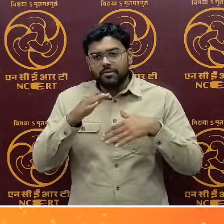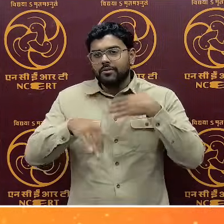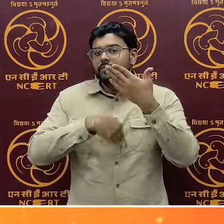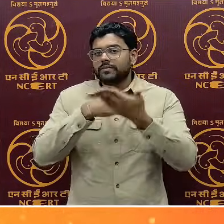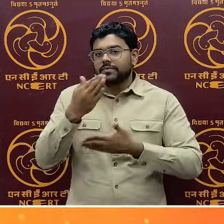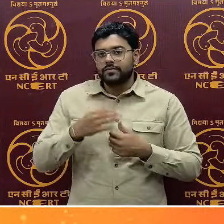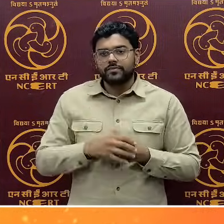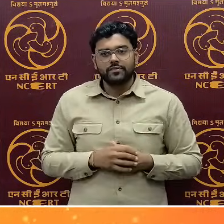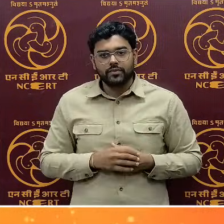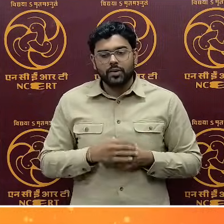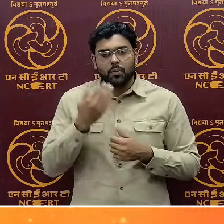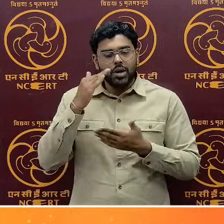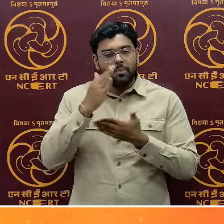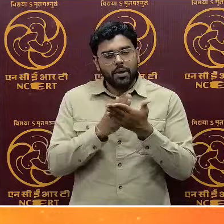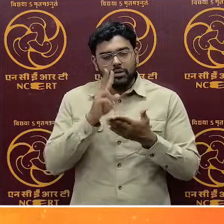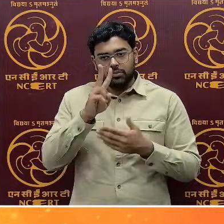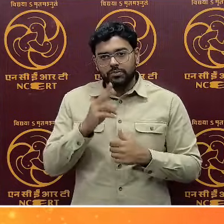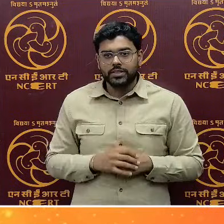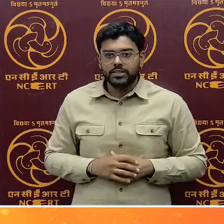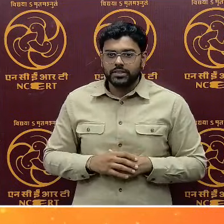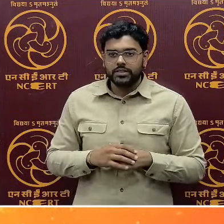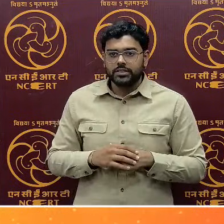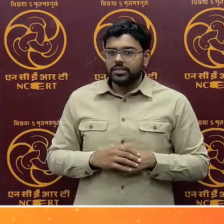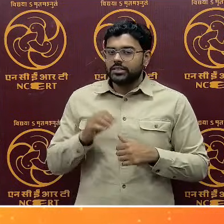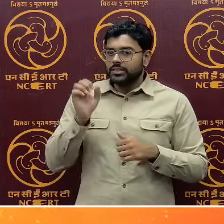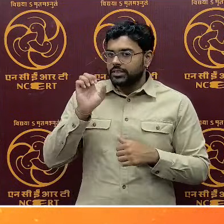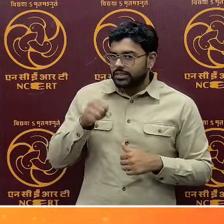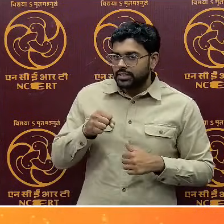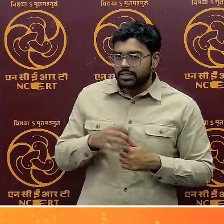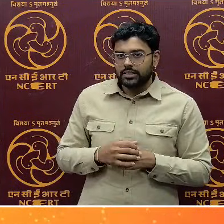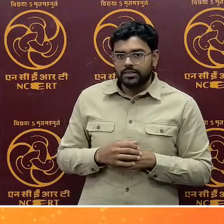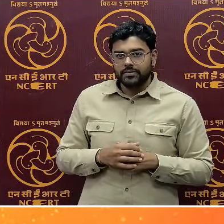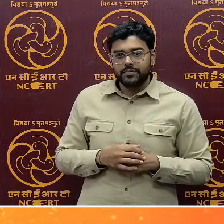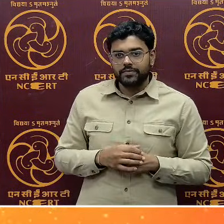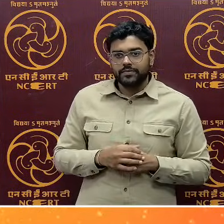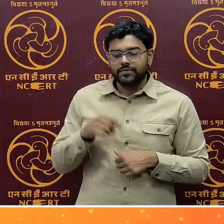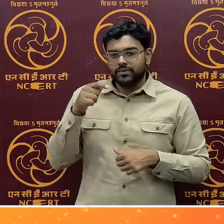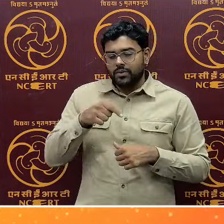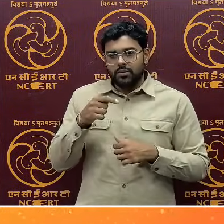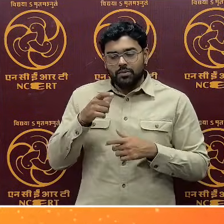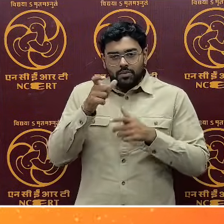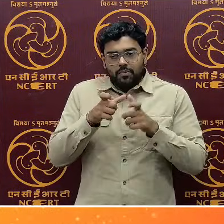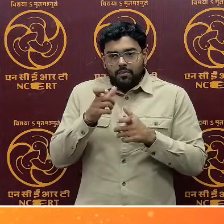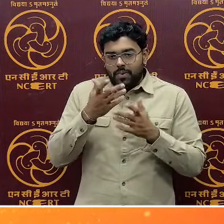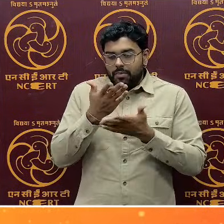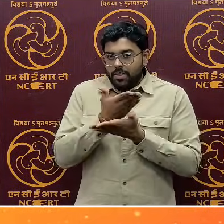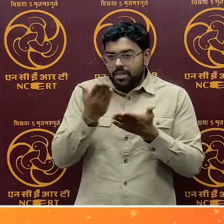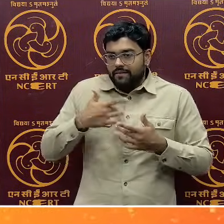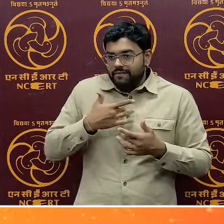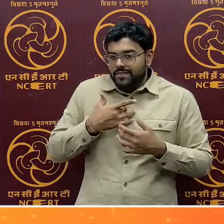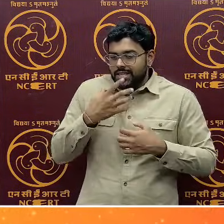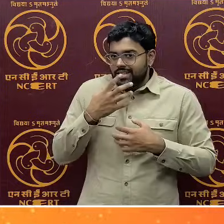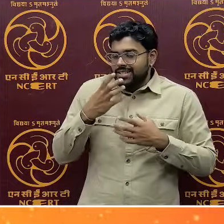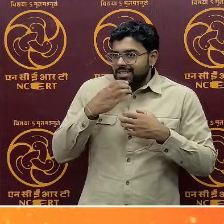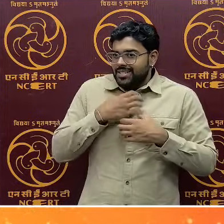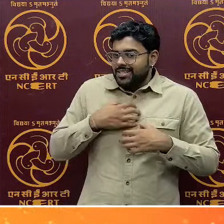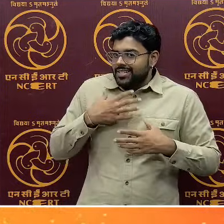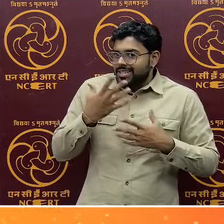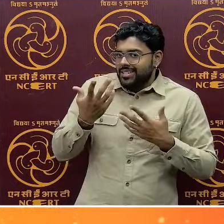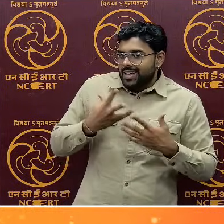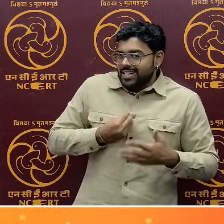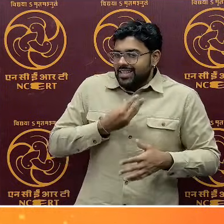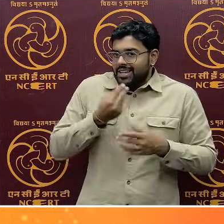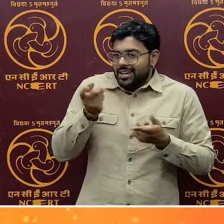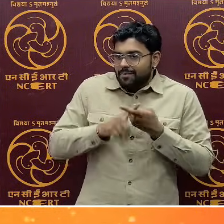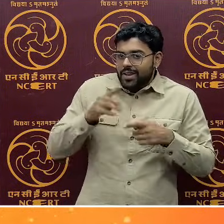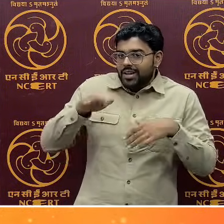proceed in the next part. Absolutely, and it has kept the mystery intact, and we're looking forward to solve this